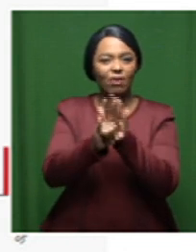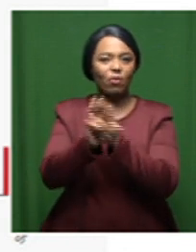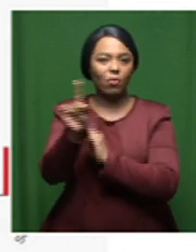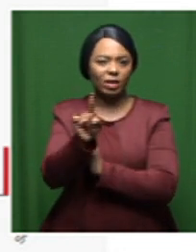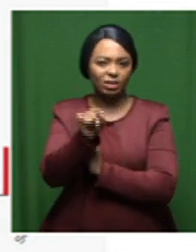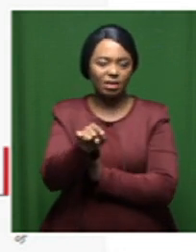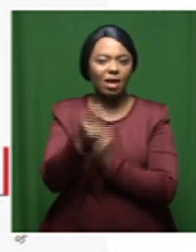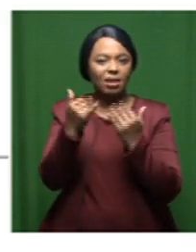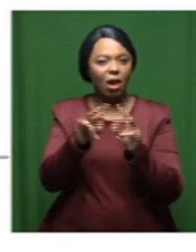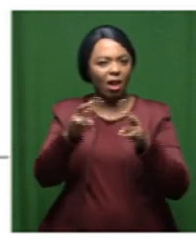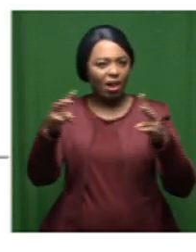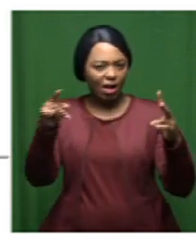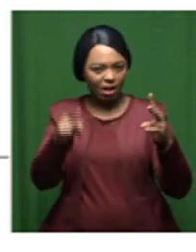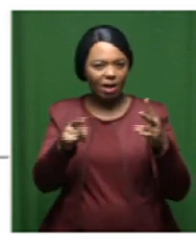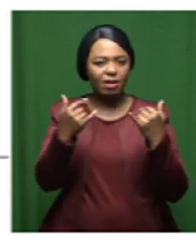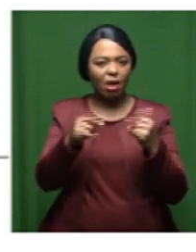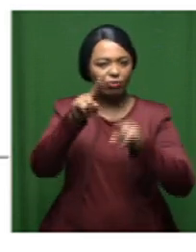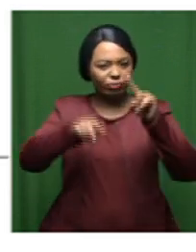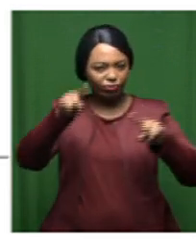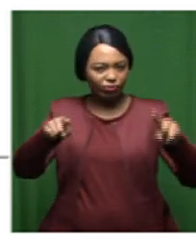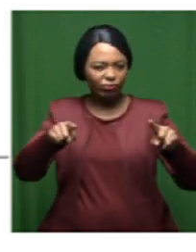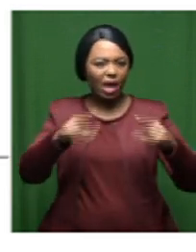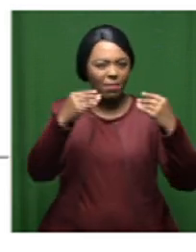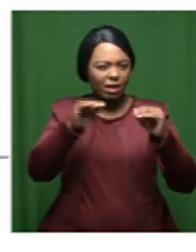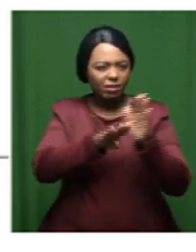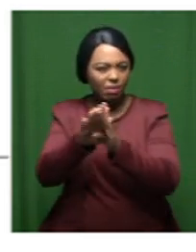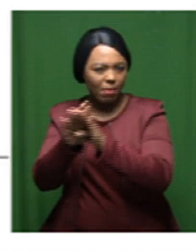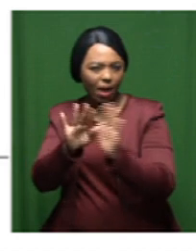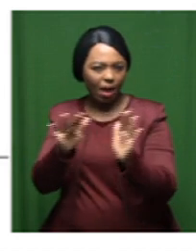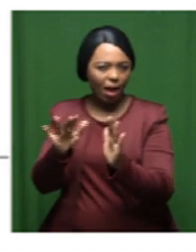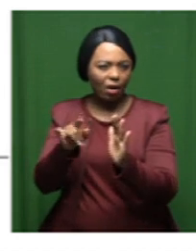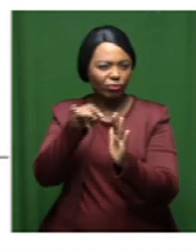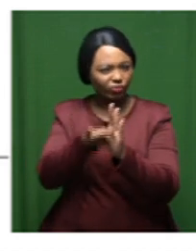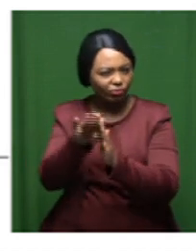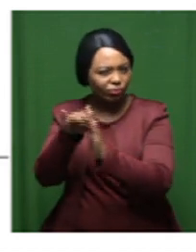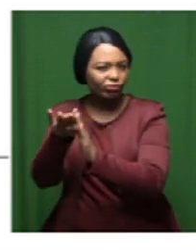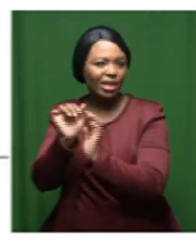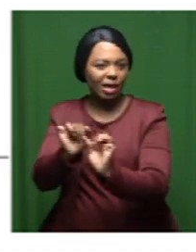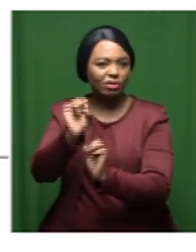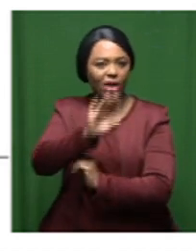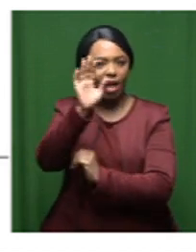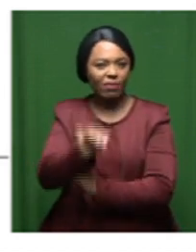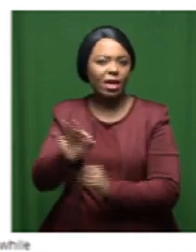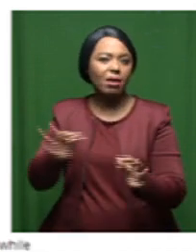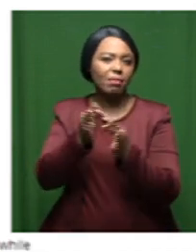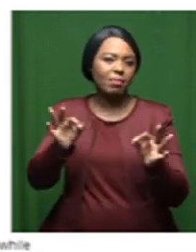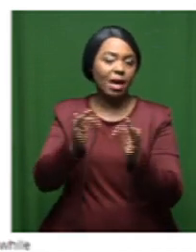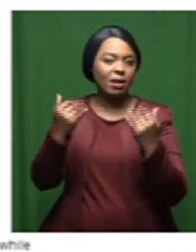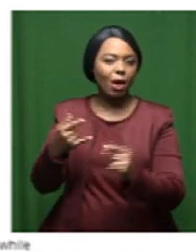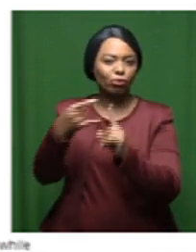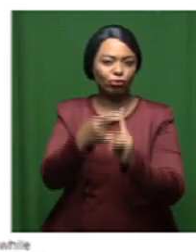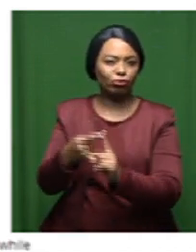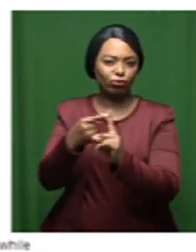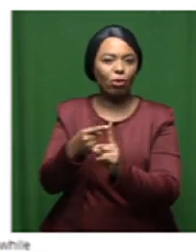the revenue streams that are viable for musicians in the South African music industry. Now, to tell us more, we're joined on Zoom by